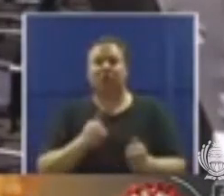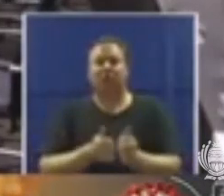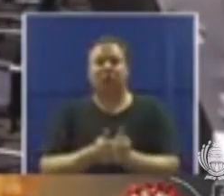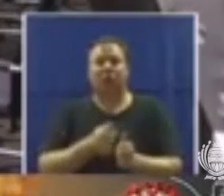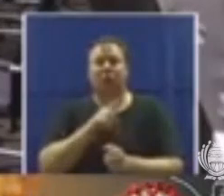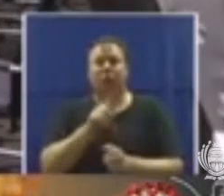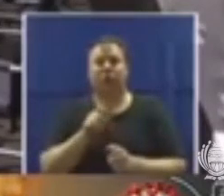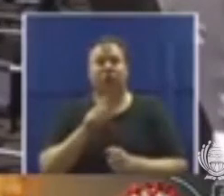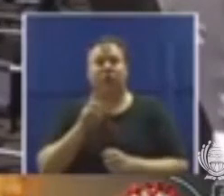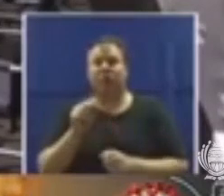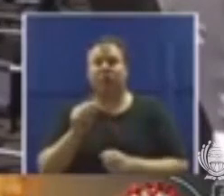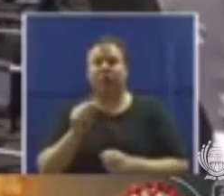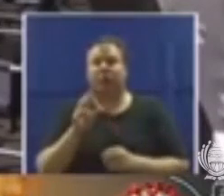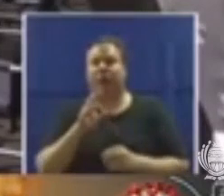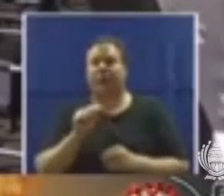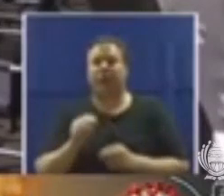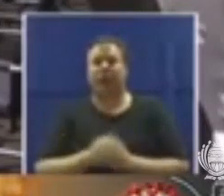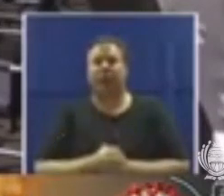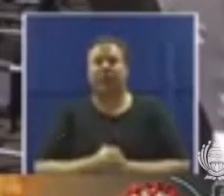Okay.